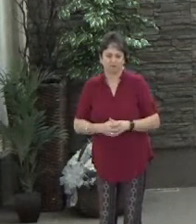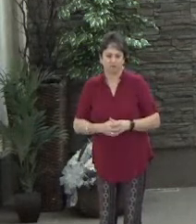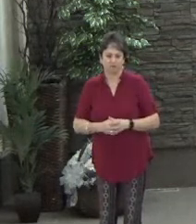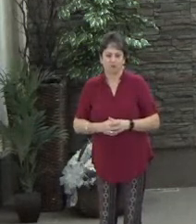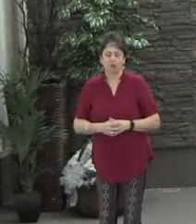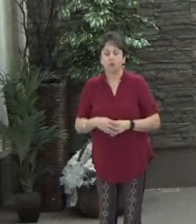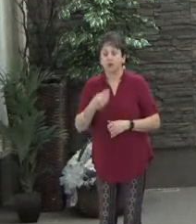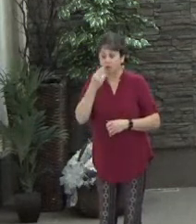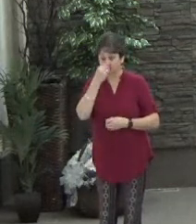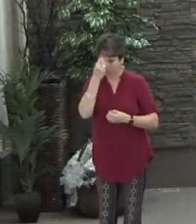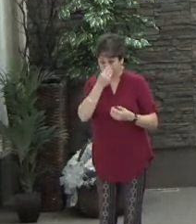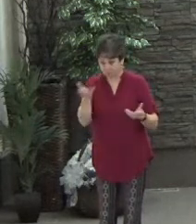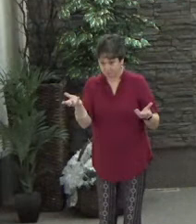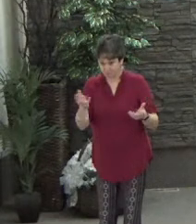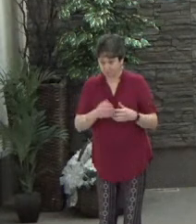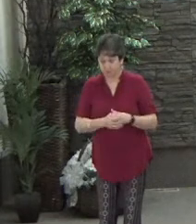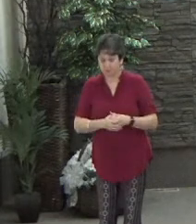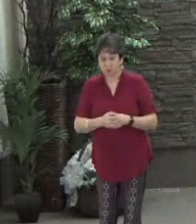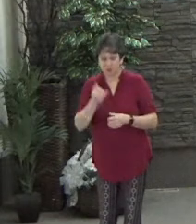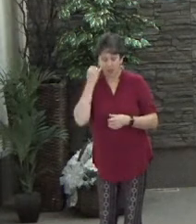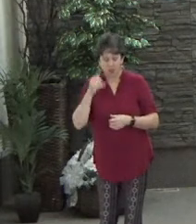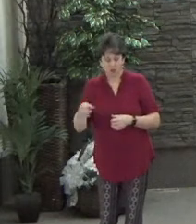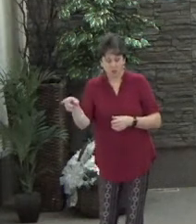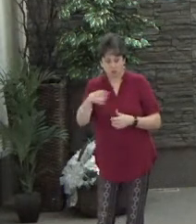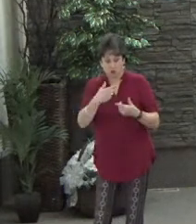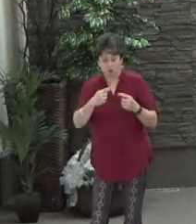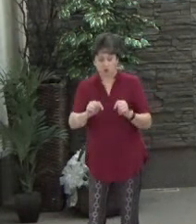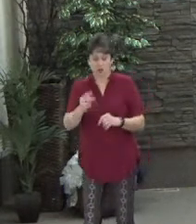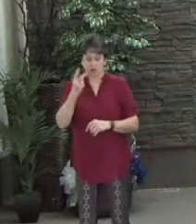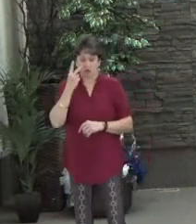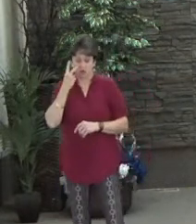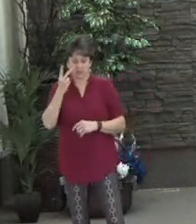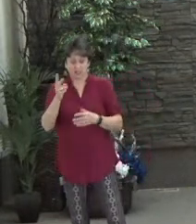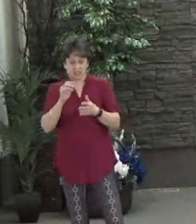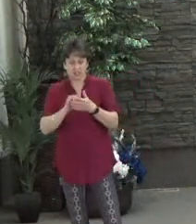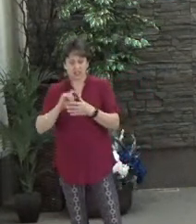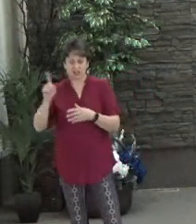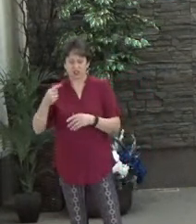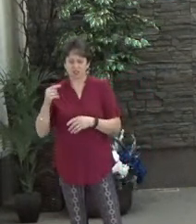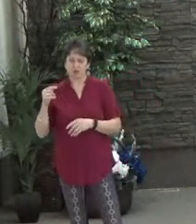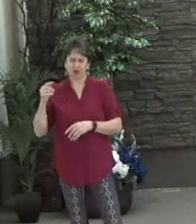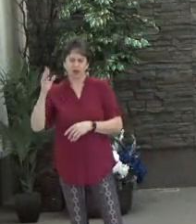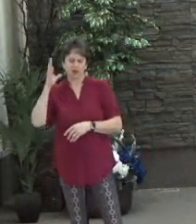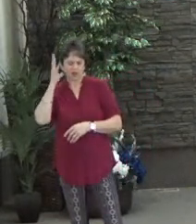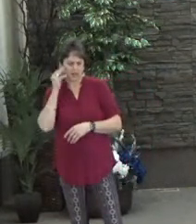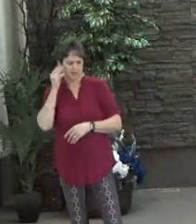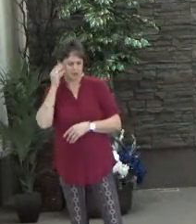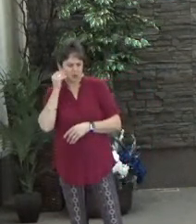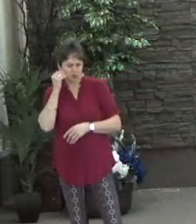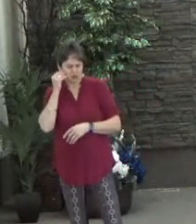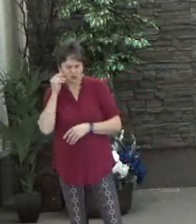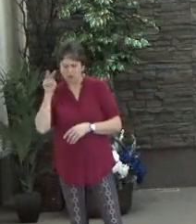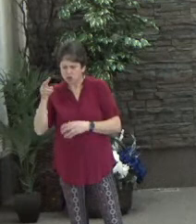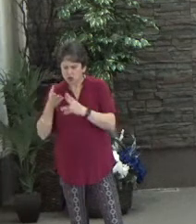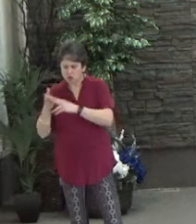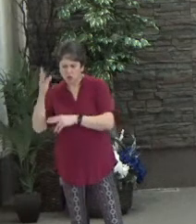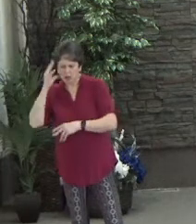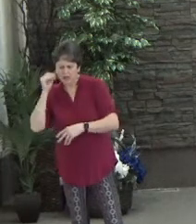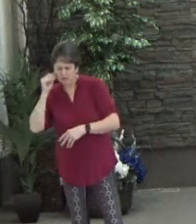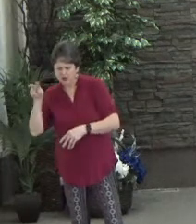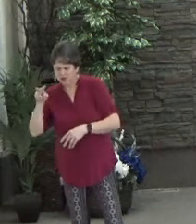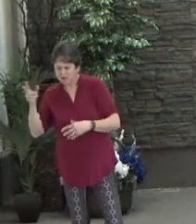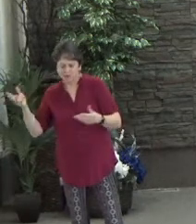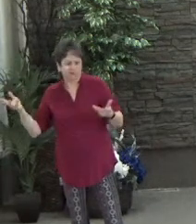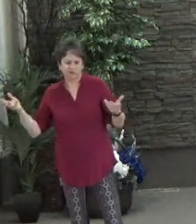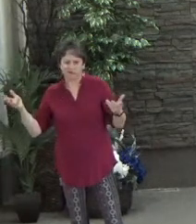But I want to tell you something. If you try to see this by just looking at experience, you might as